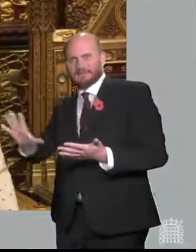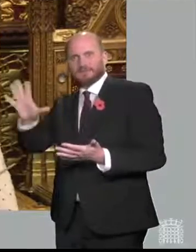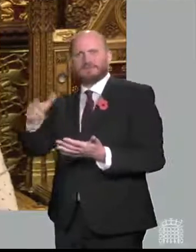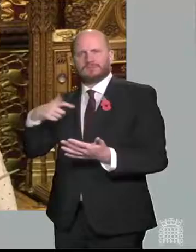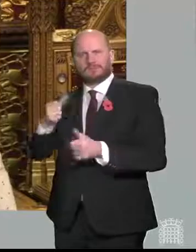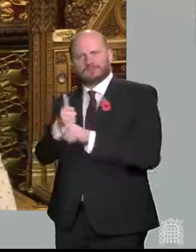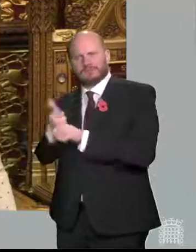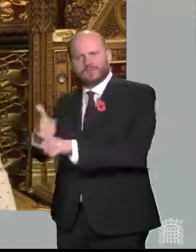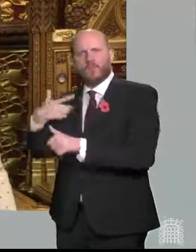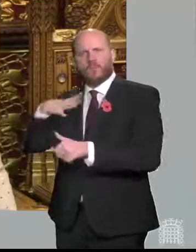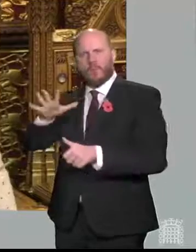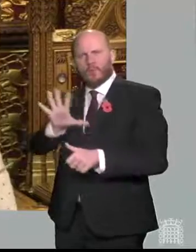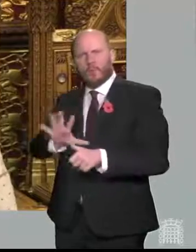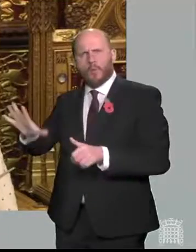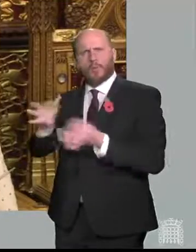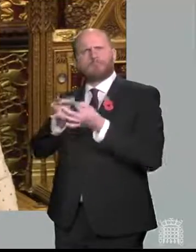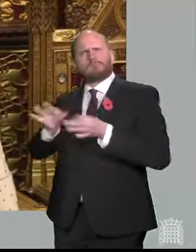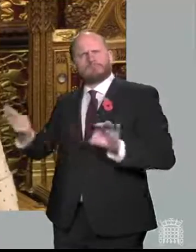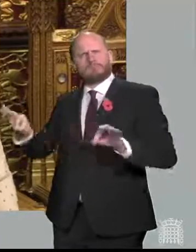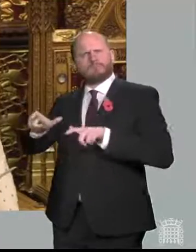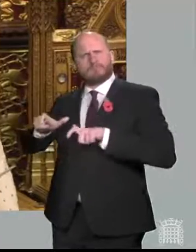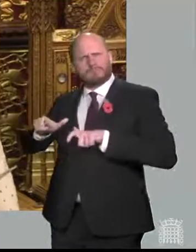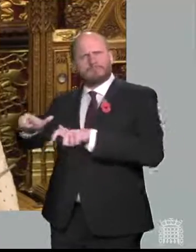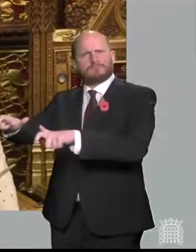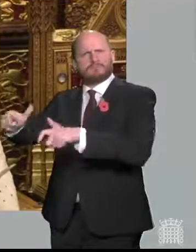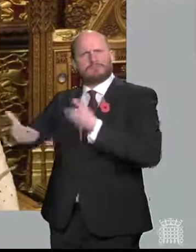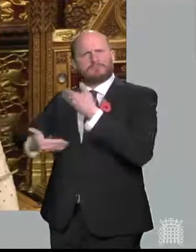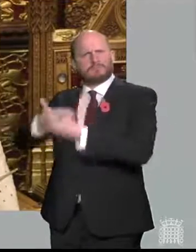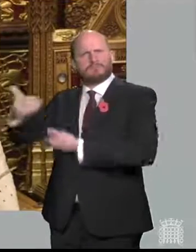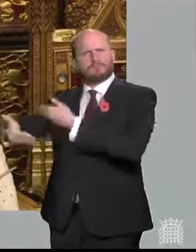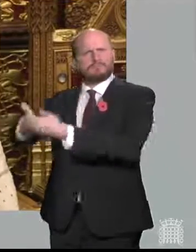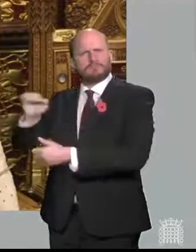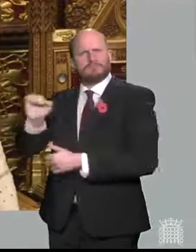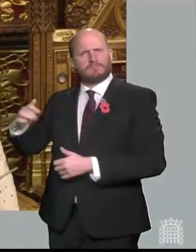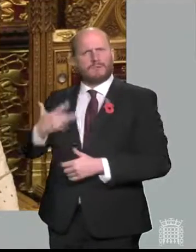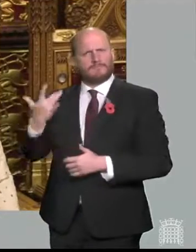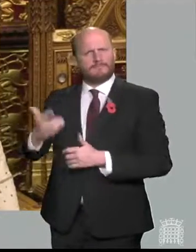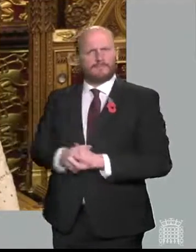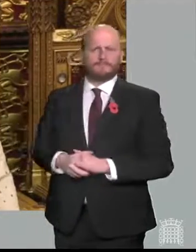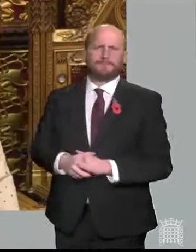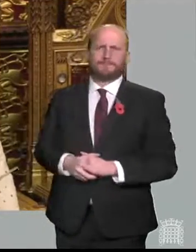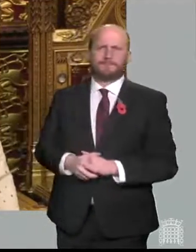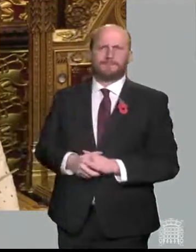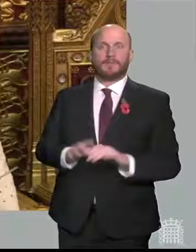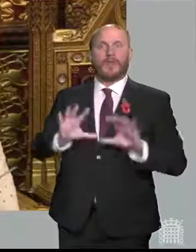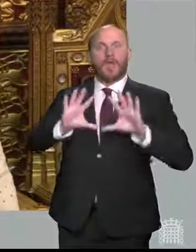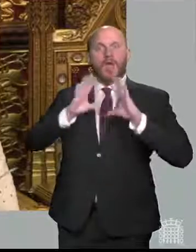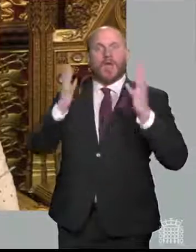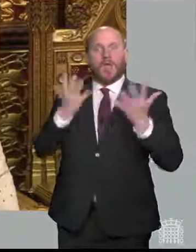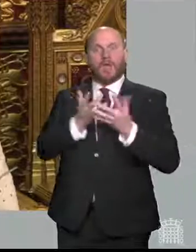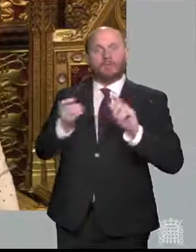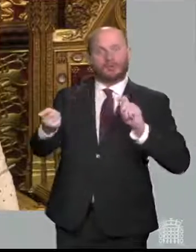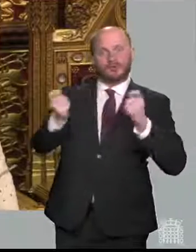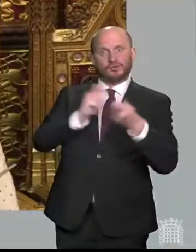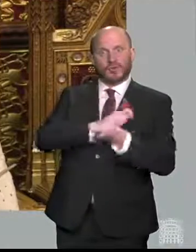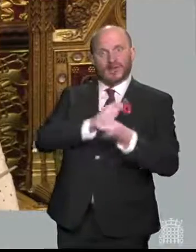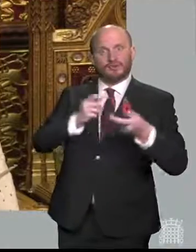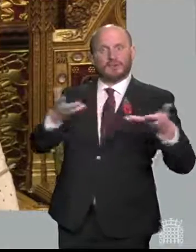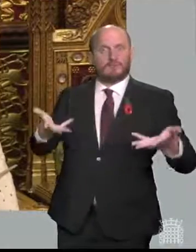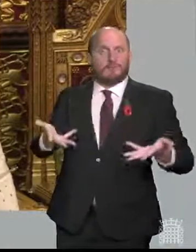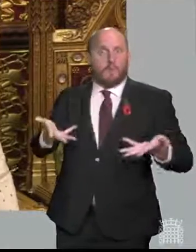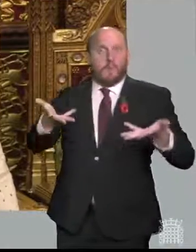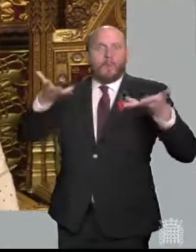My government will continue to lead action on tackling climate change and biodiversity